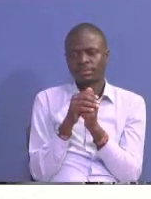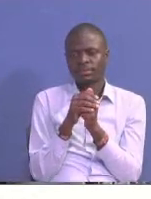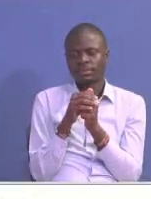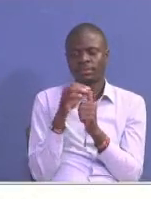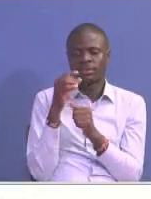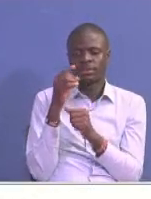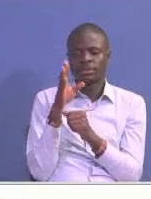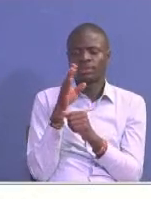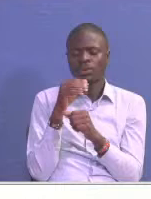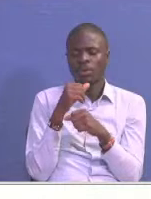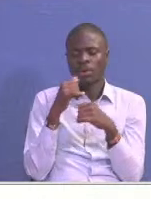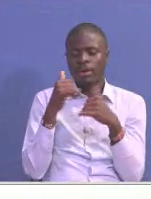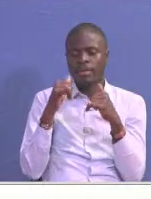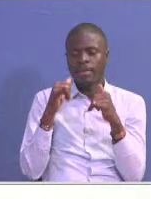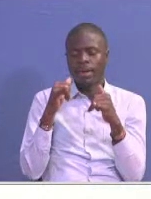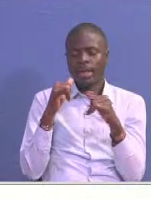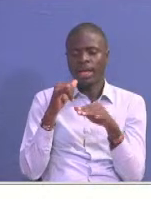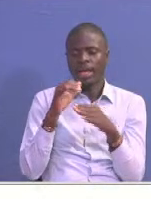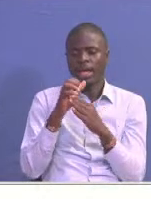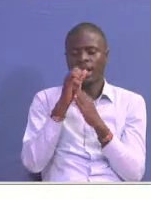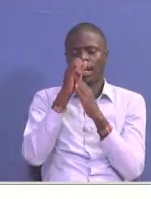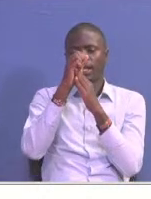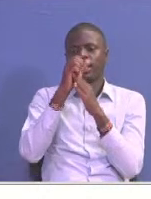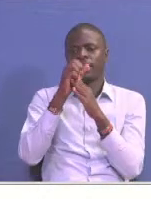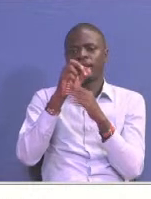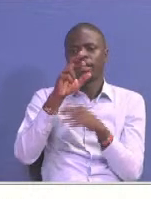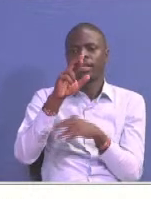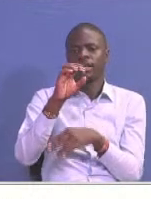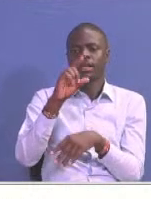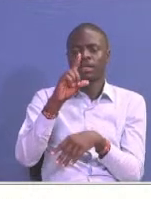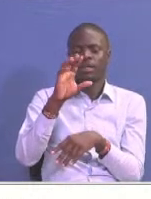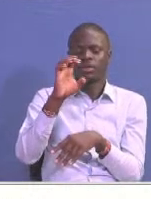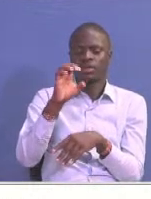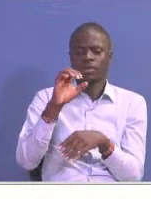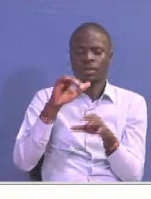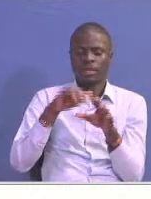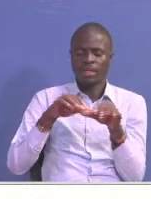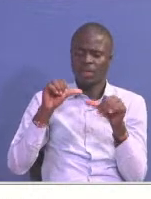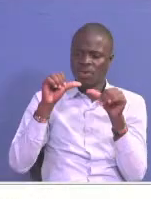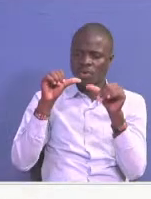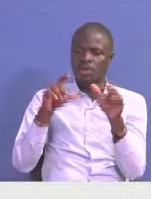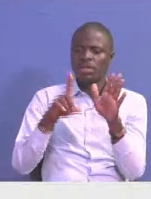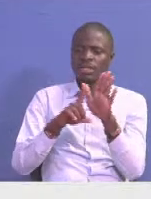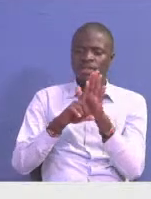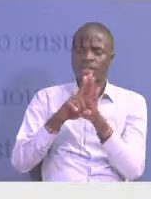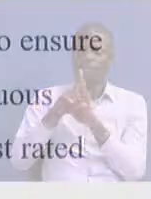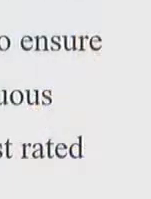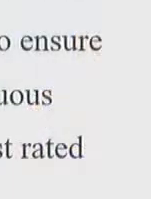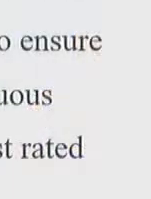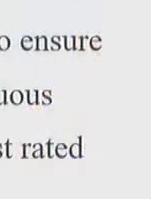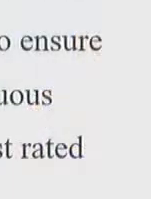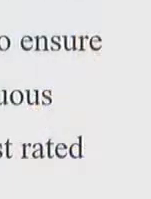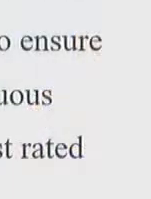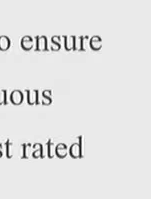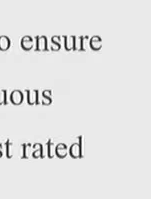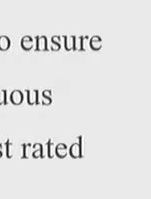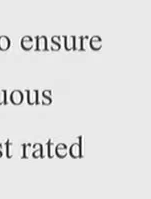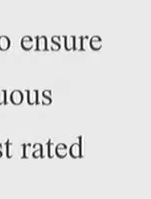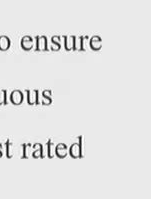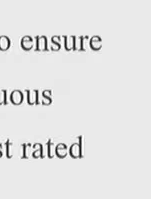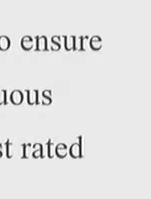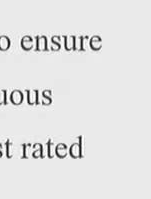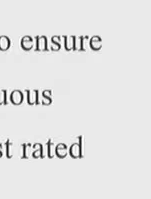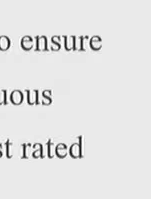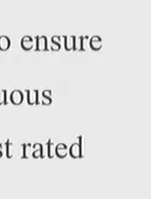should play a leading role in continuous development of education system and deepen